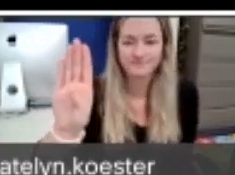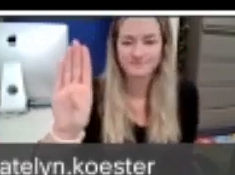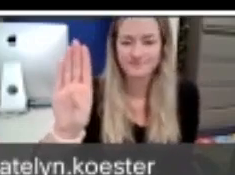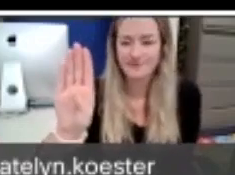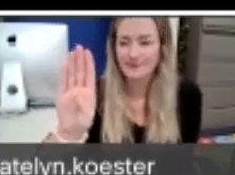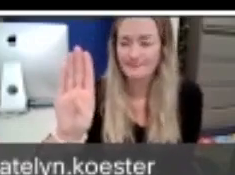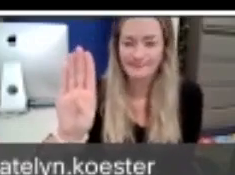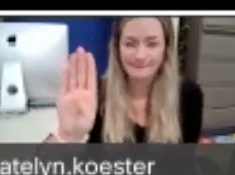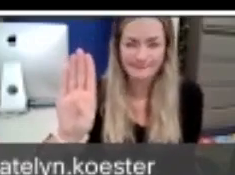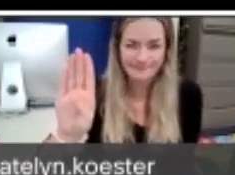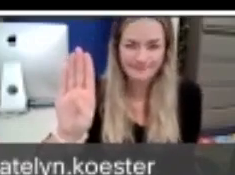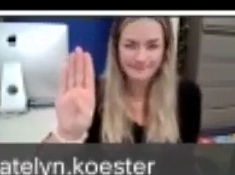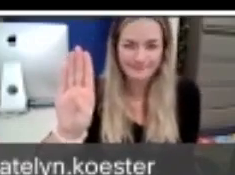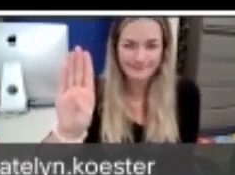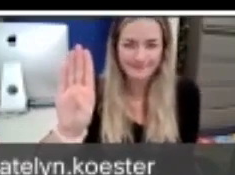Make sure your thumb is in front.